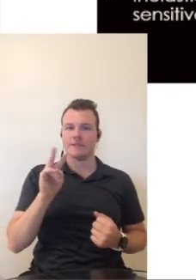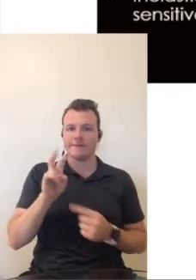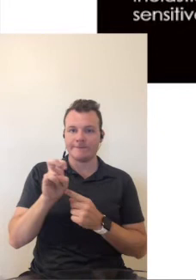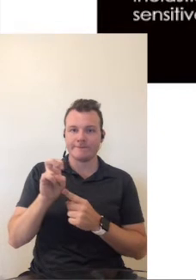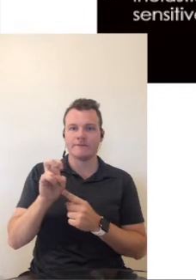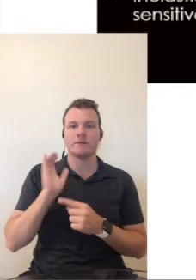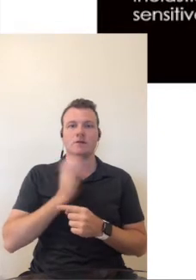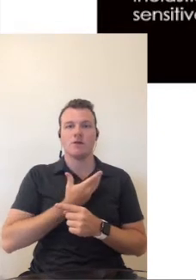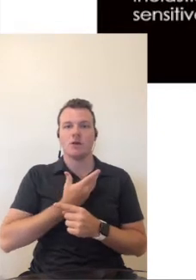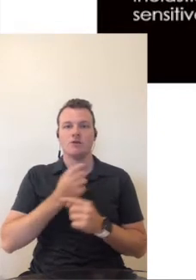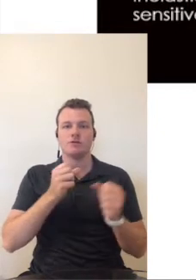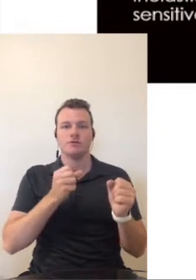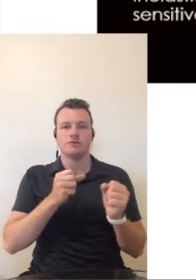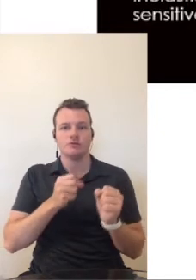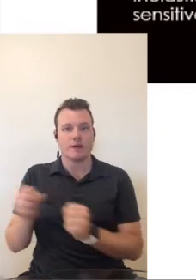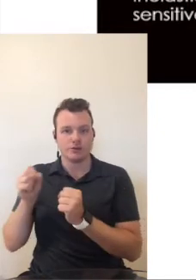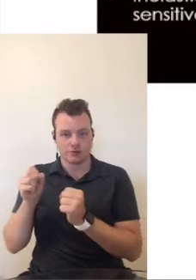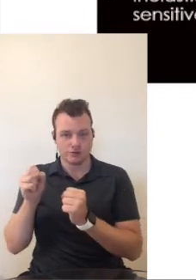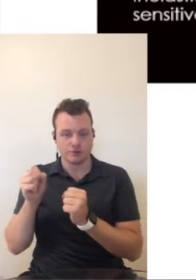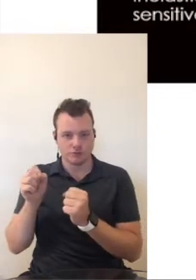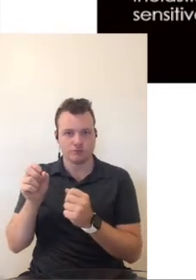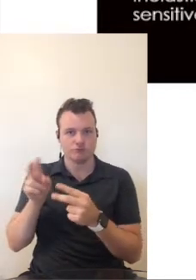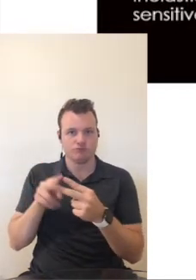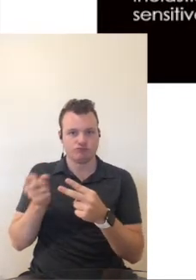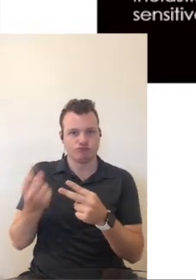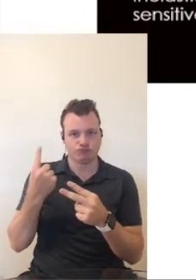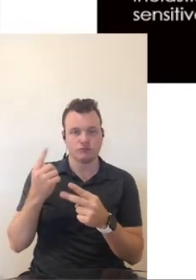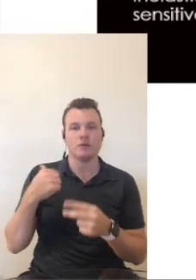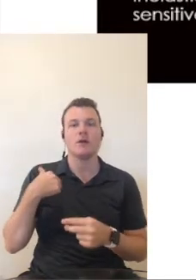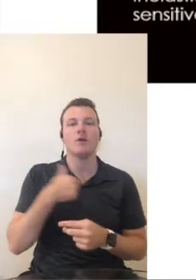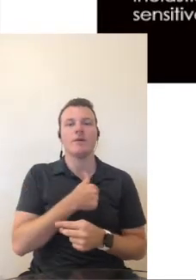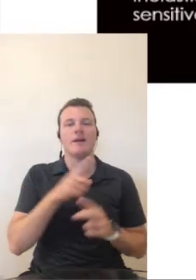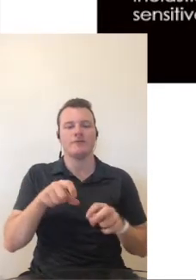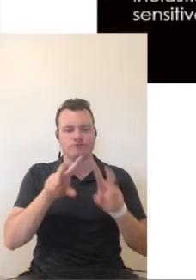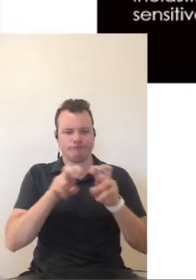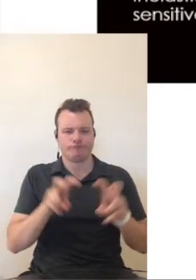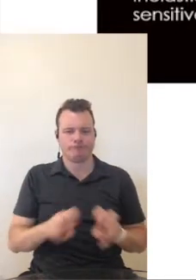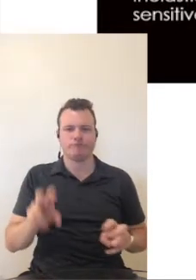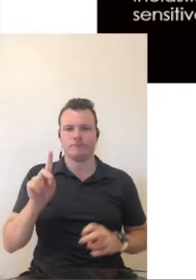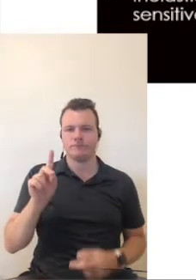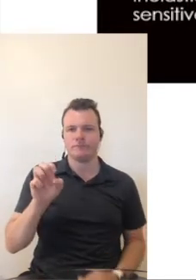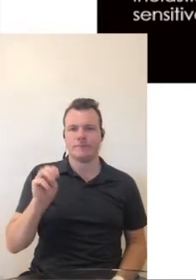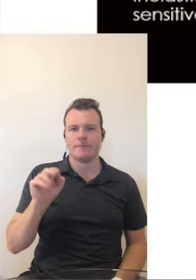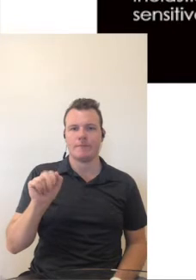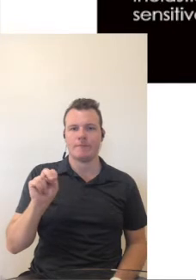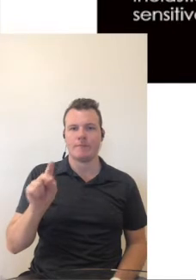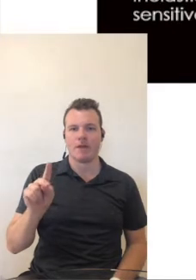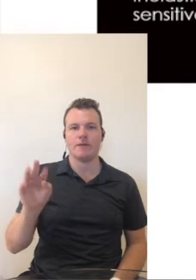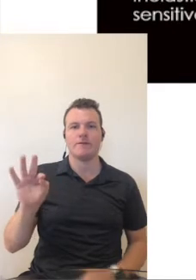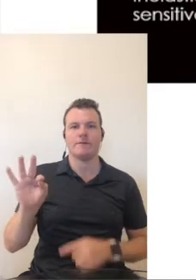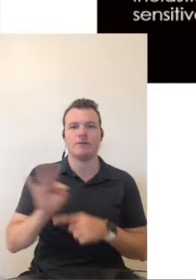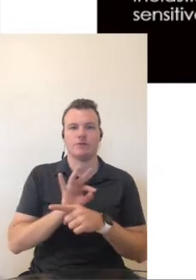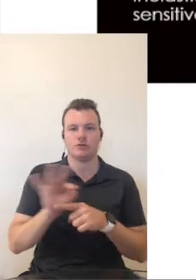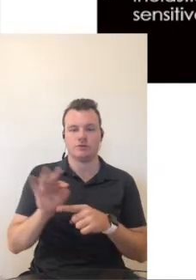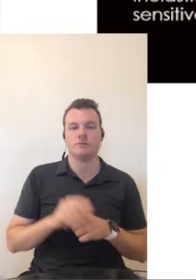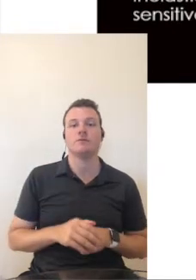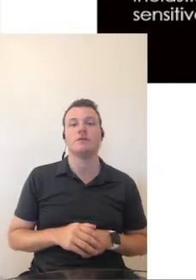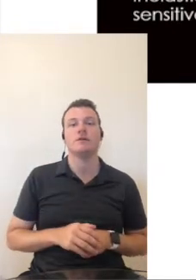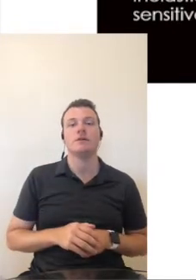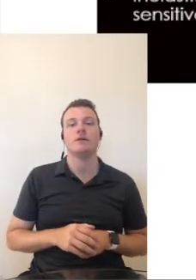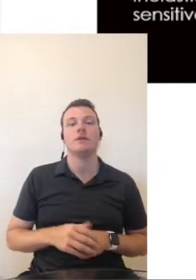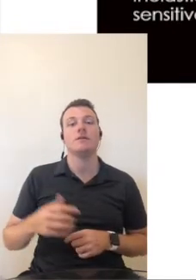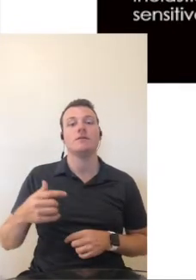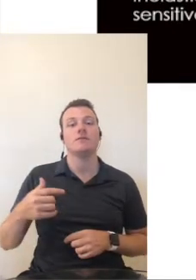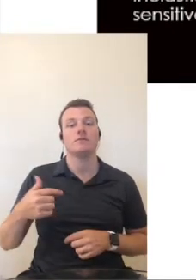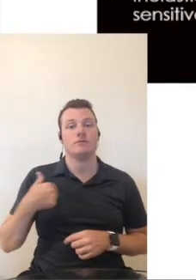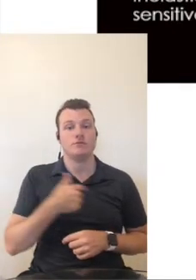is, we need to start looking at something called the demand function. Now, in order to